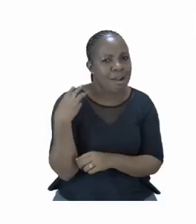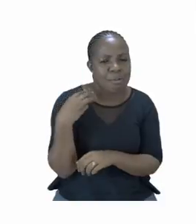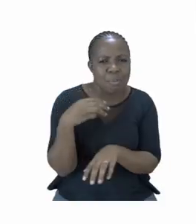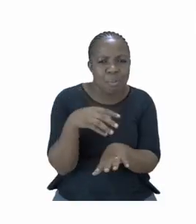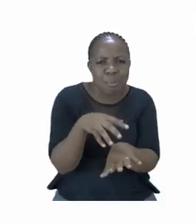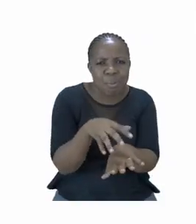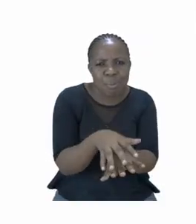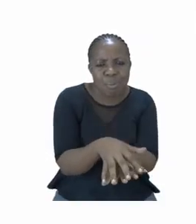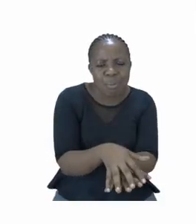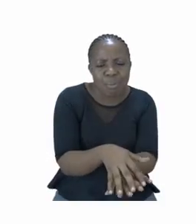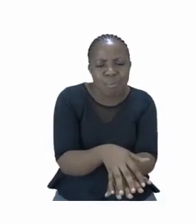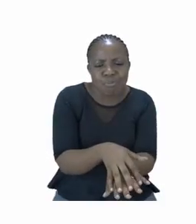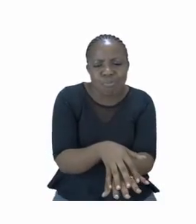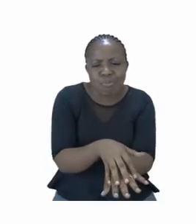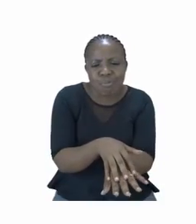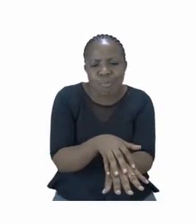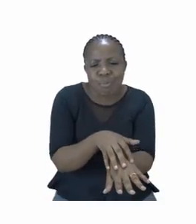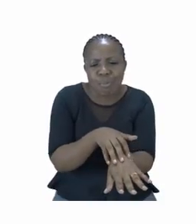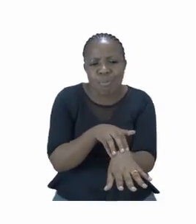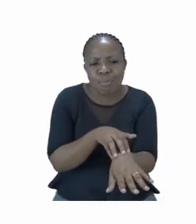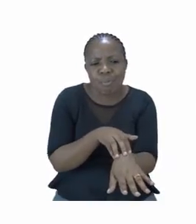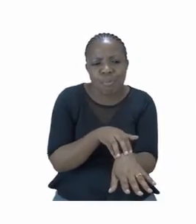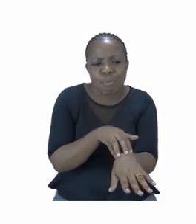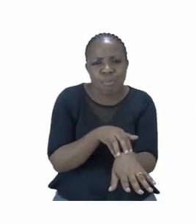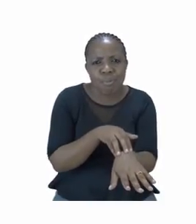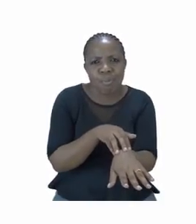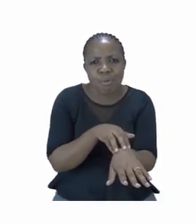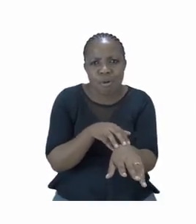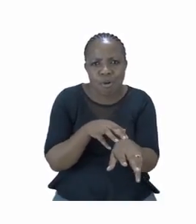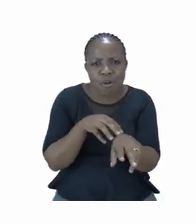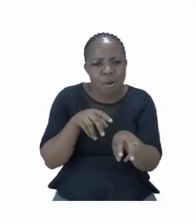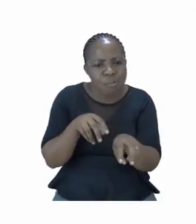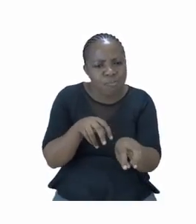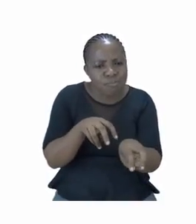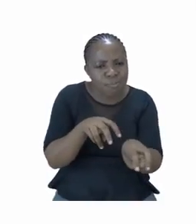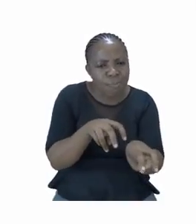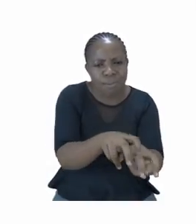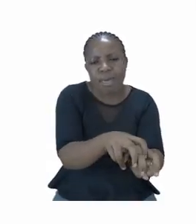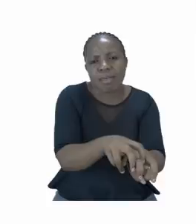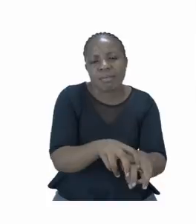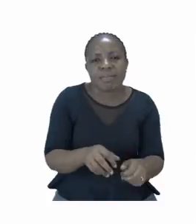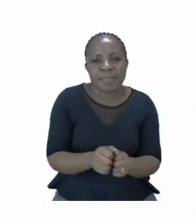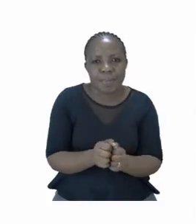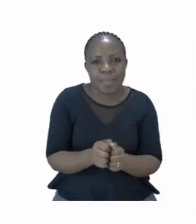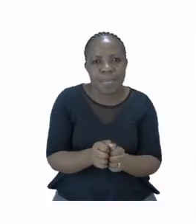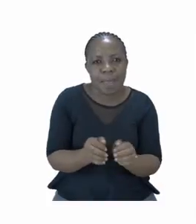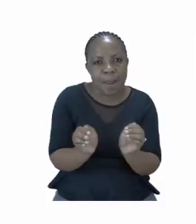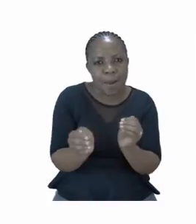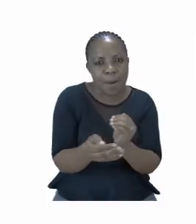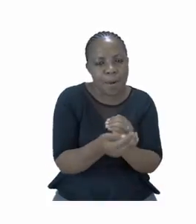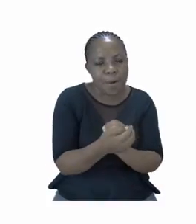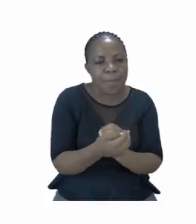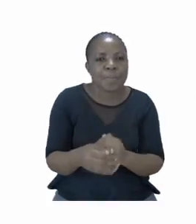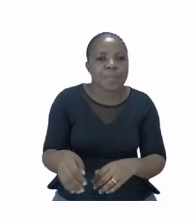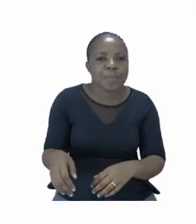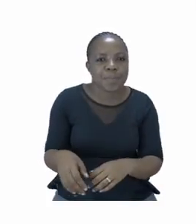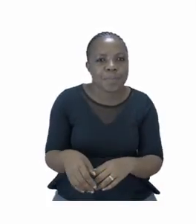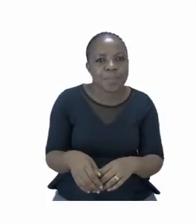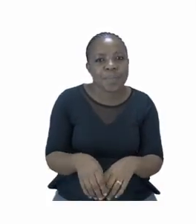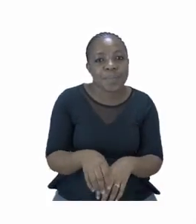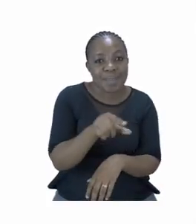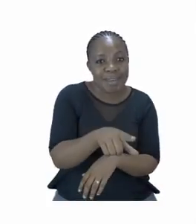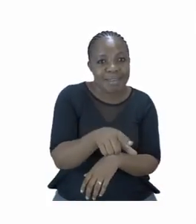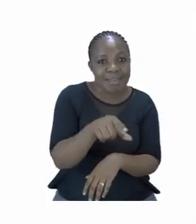and the mice hid. Then the last sentence says, the